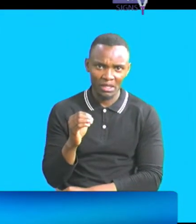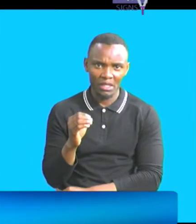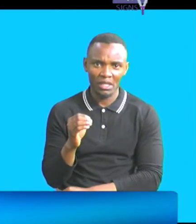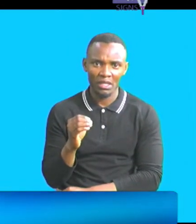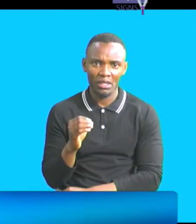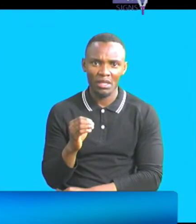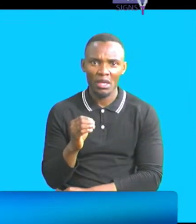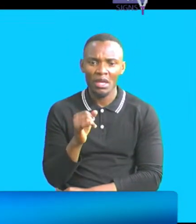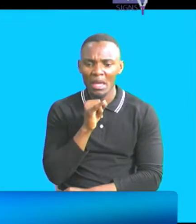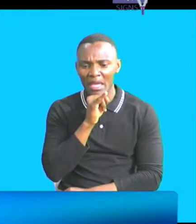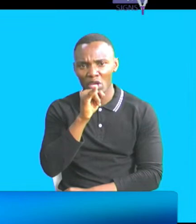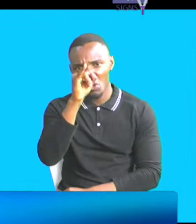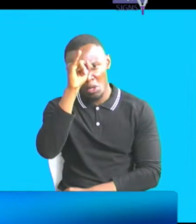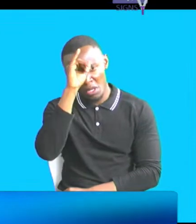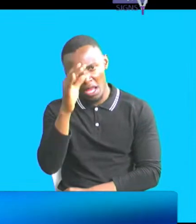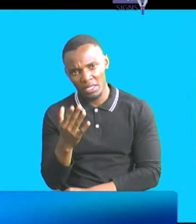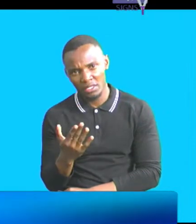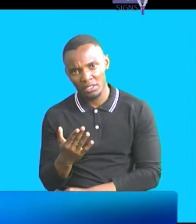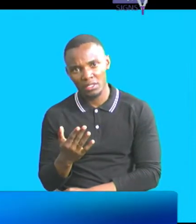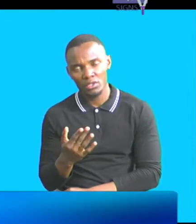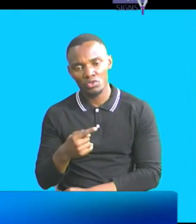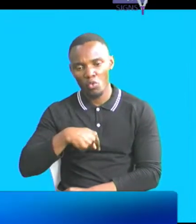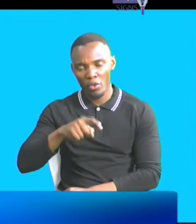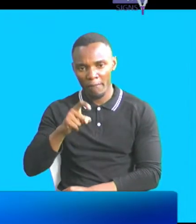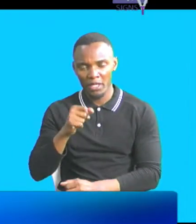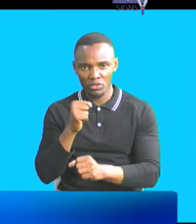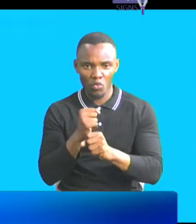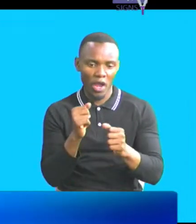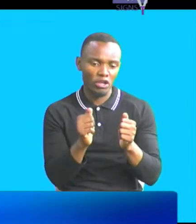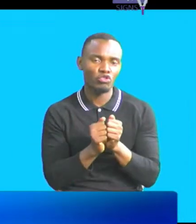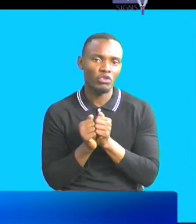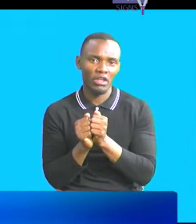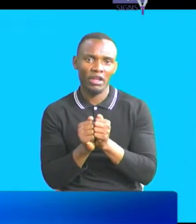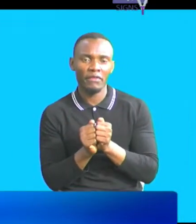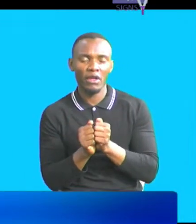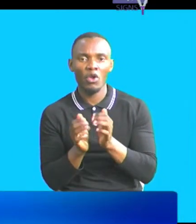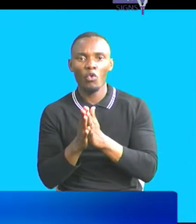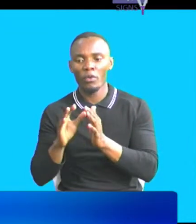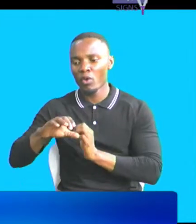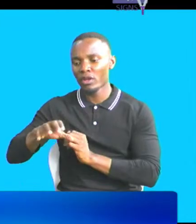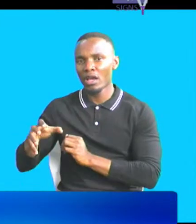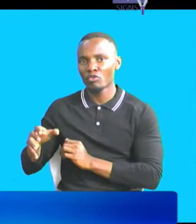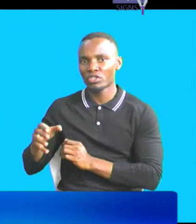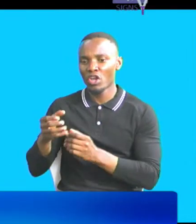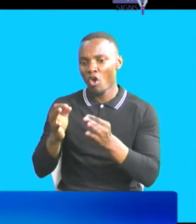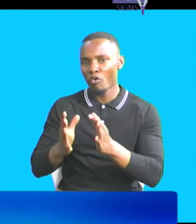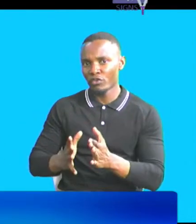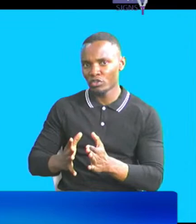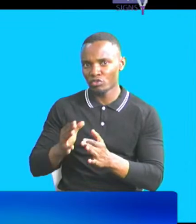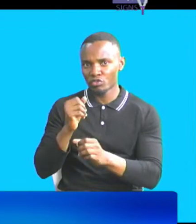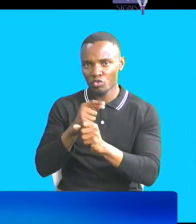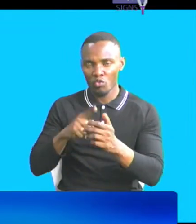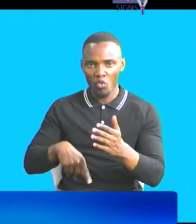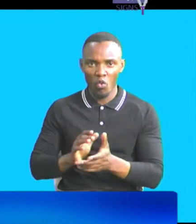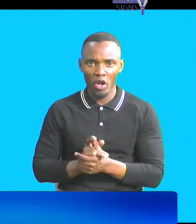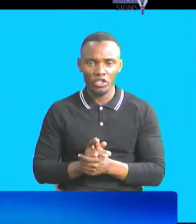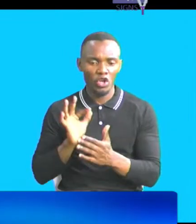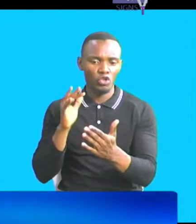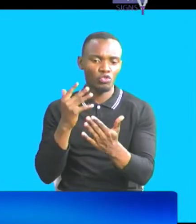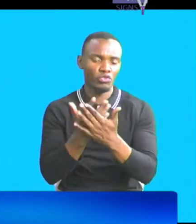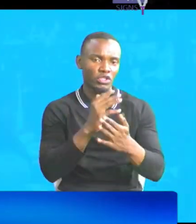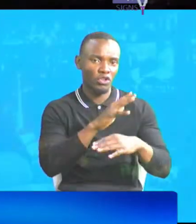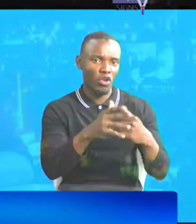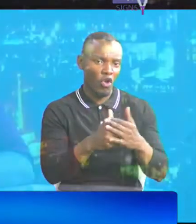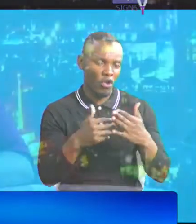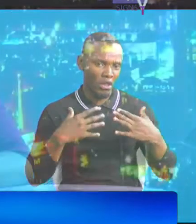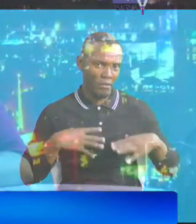ignorant, and we need to work together with the county officials to be able to reach them